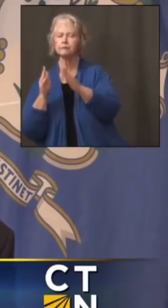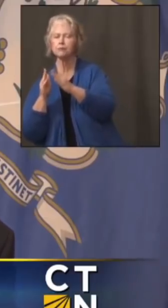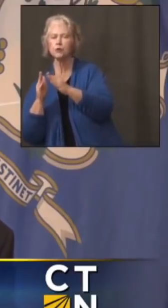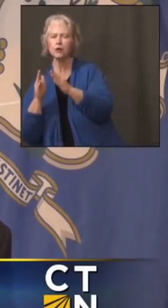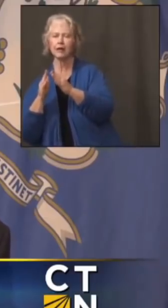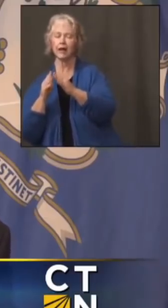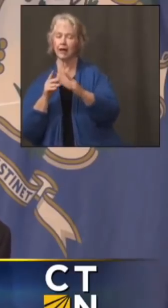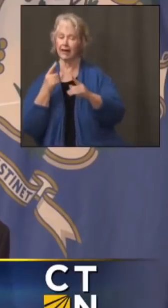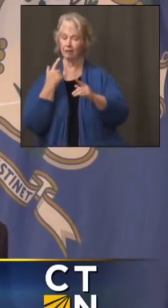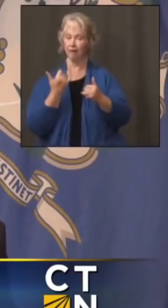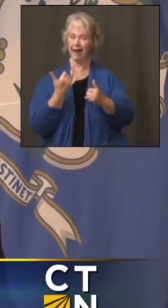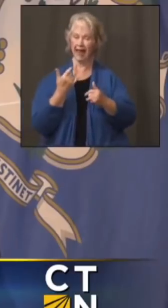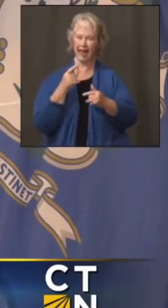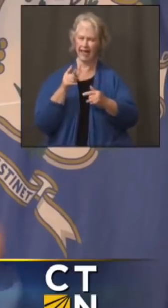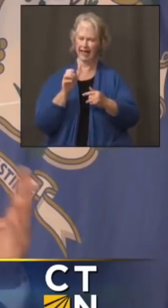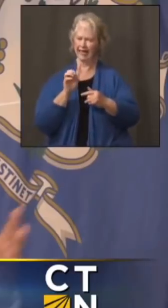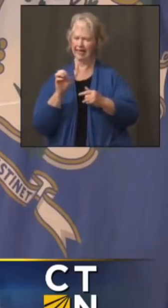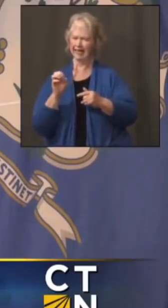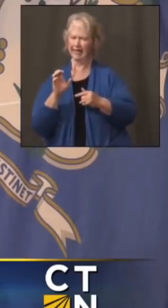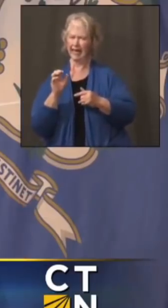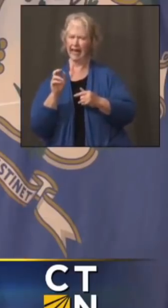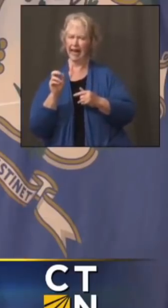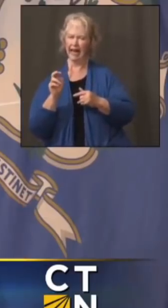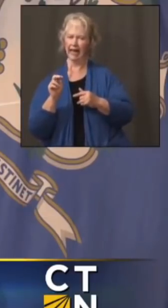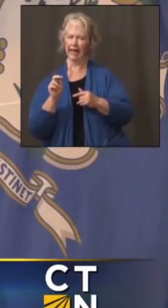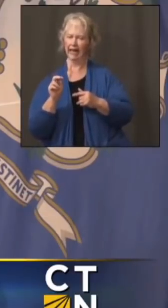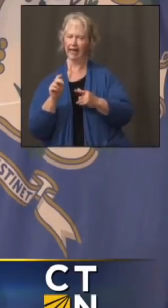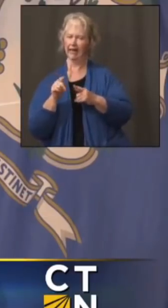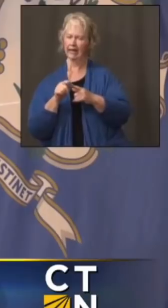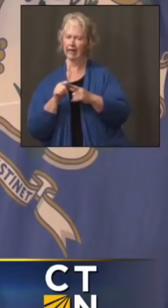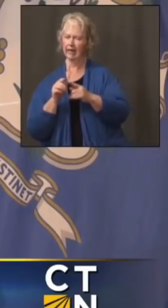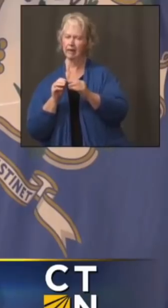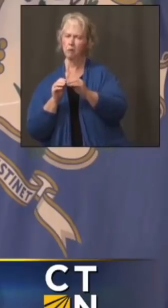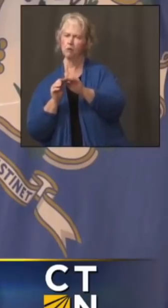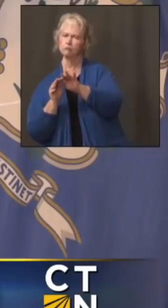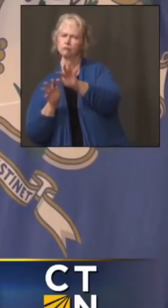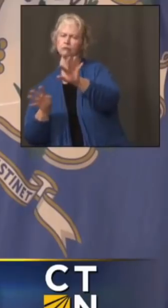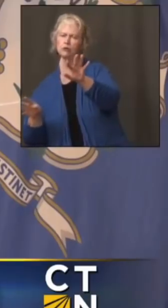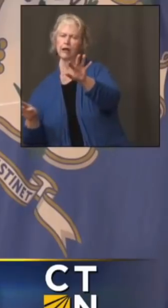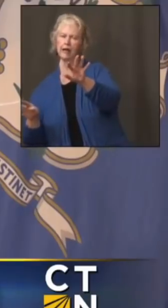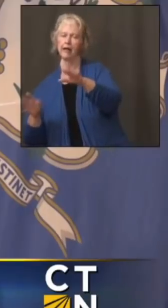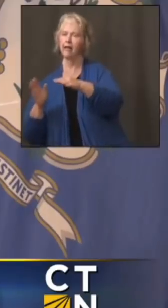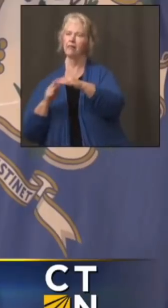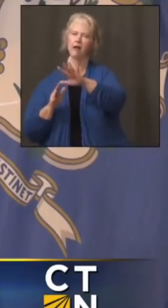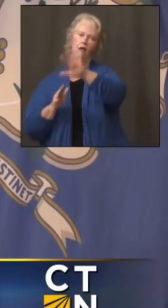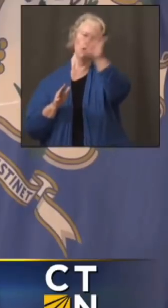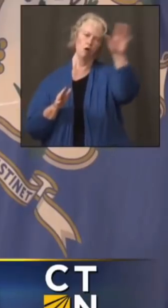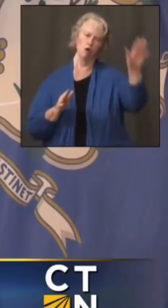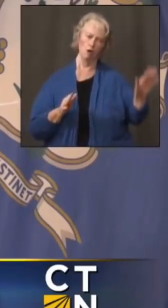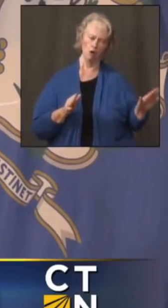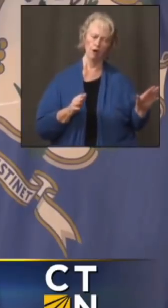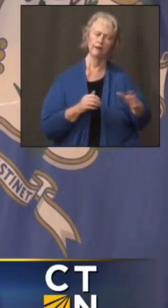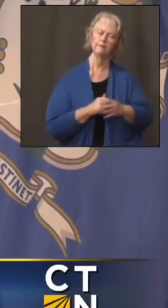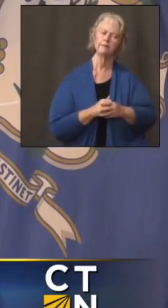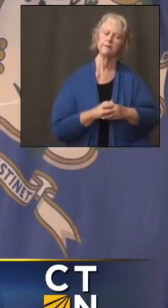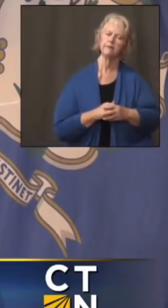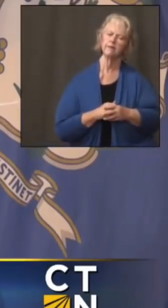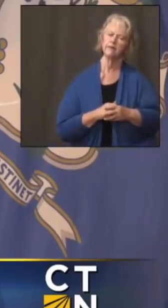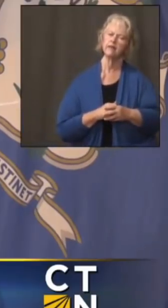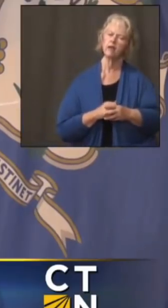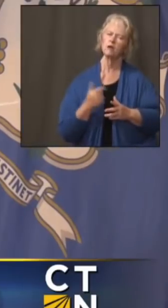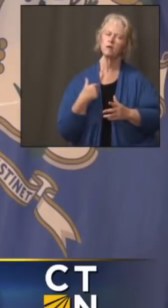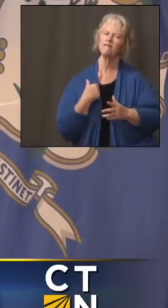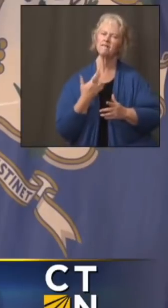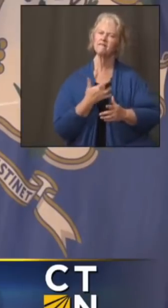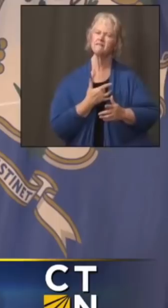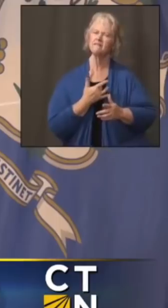Eastern Connecticut has got a little bit more spread than the rest of the state as a whole. So I think we're going to make a decision